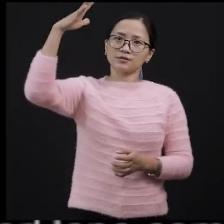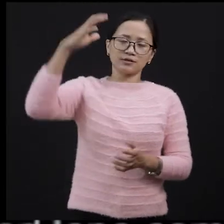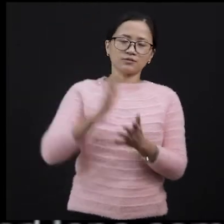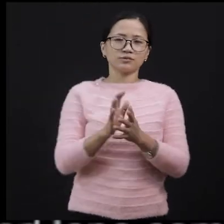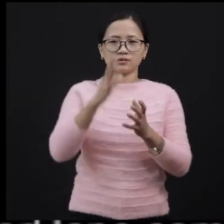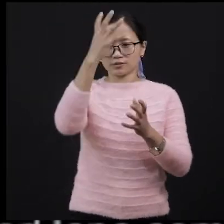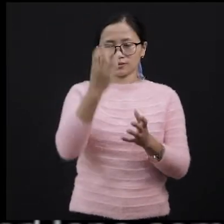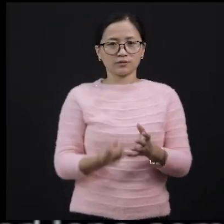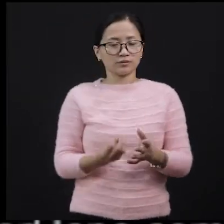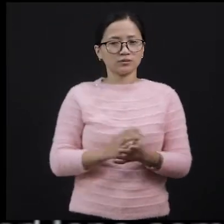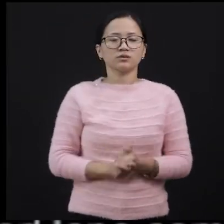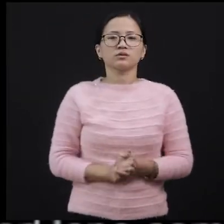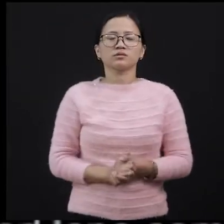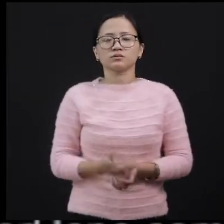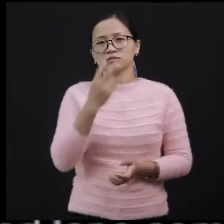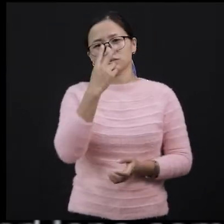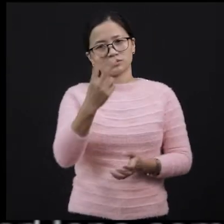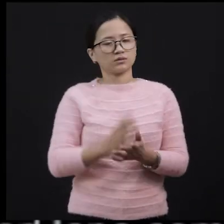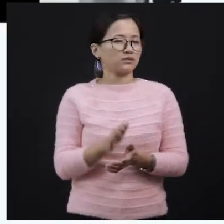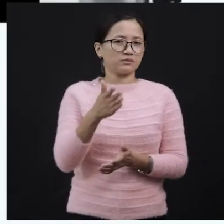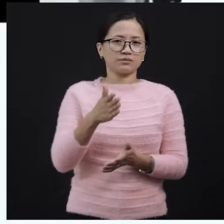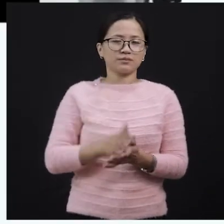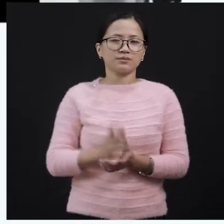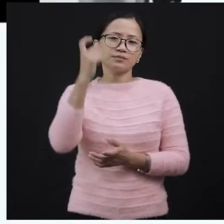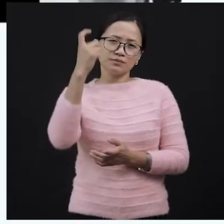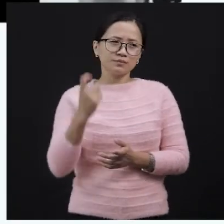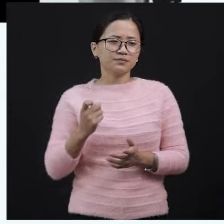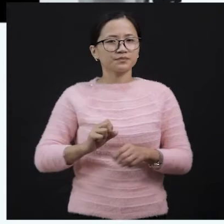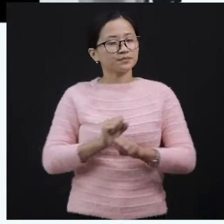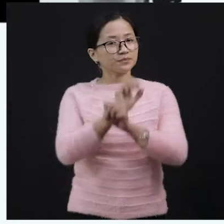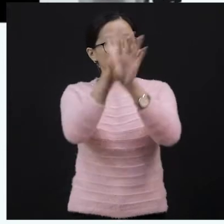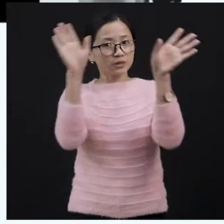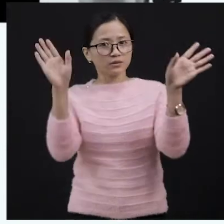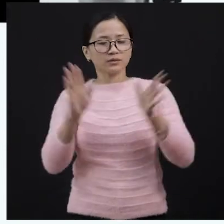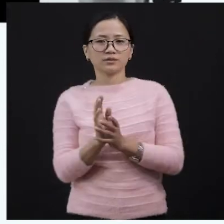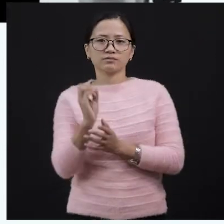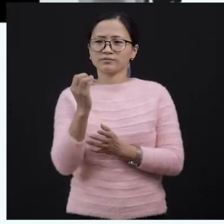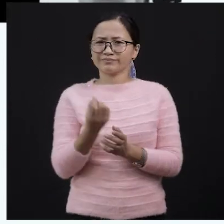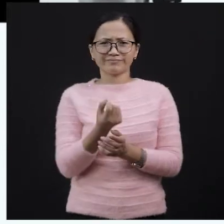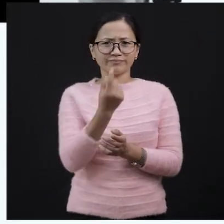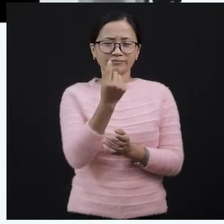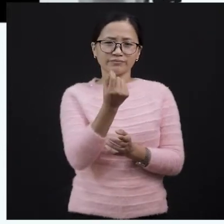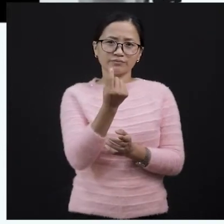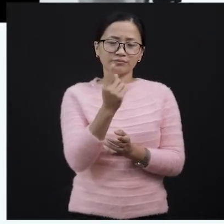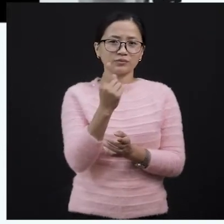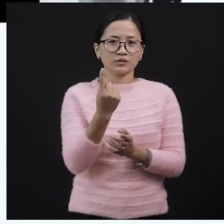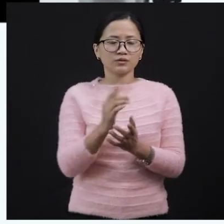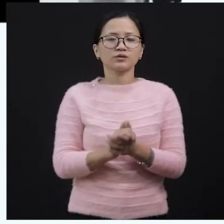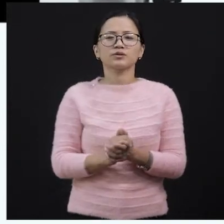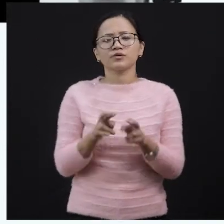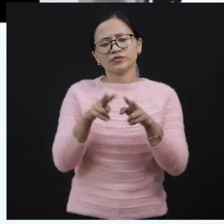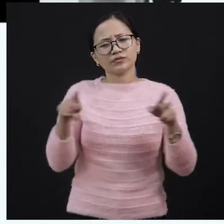nothing is visible, right? So we need light. And light can be